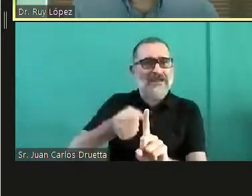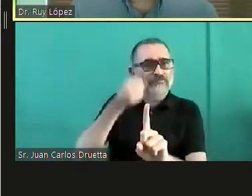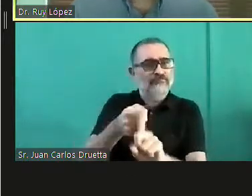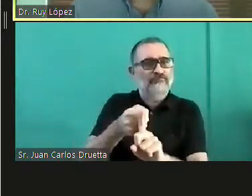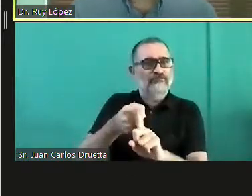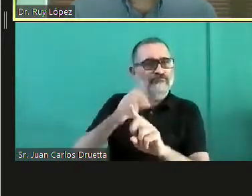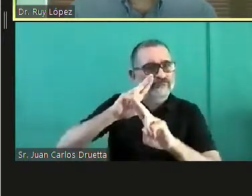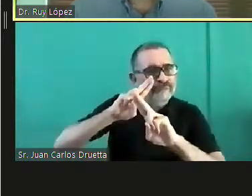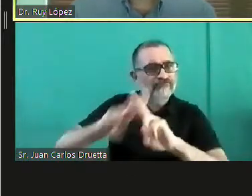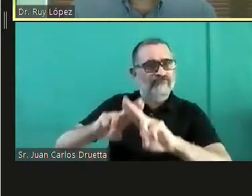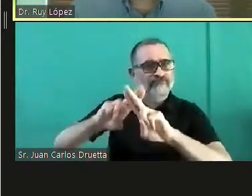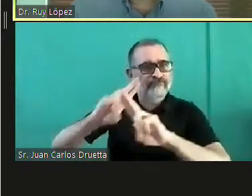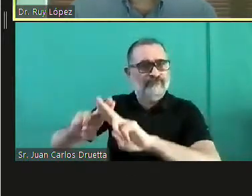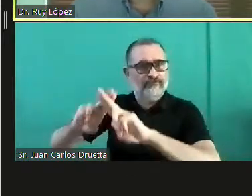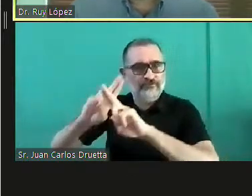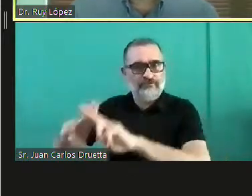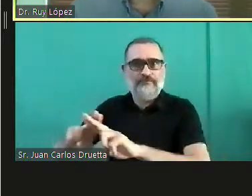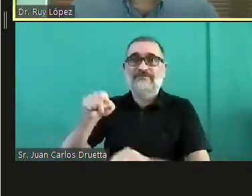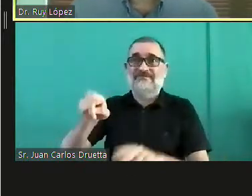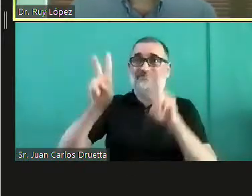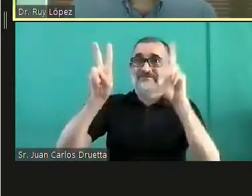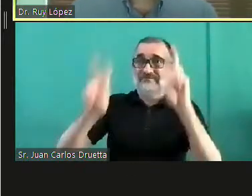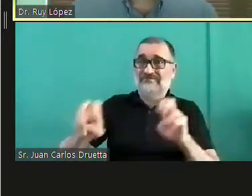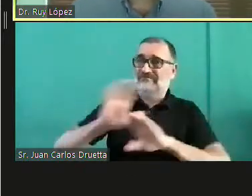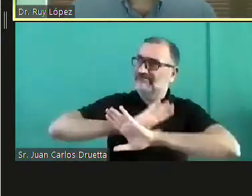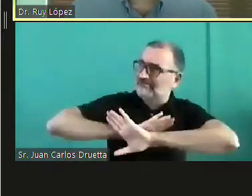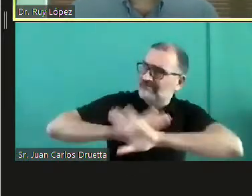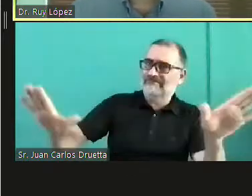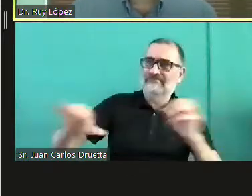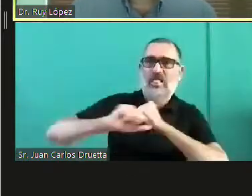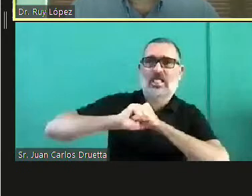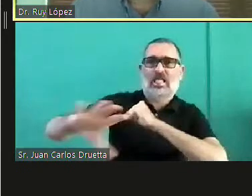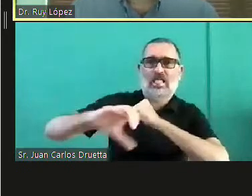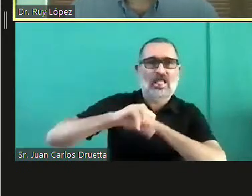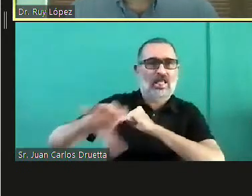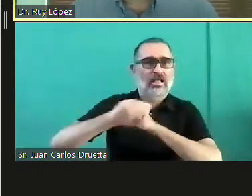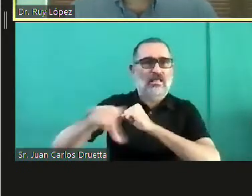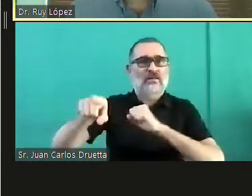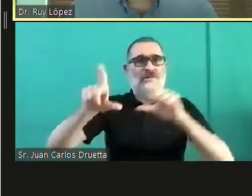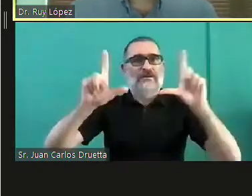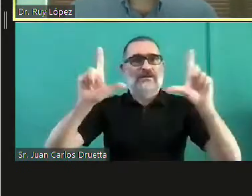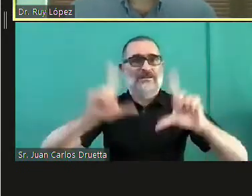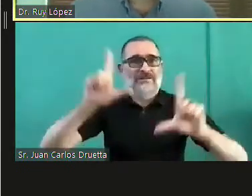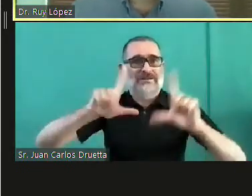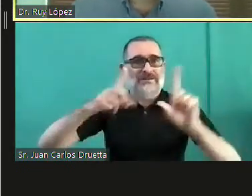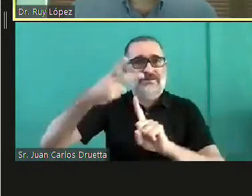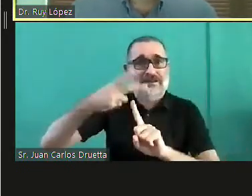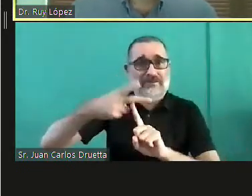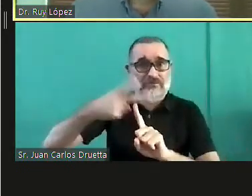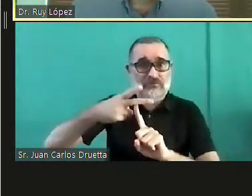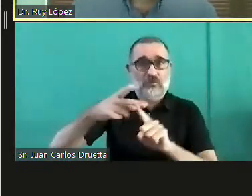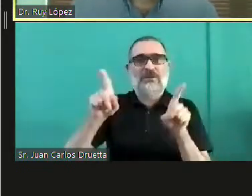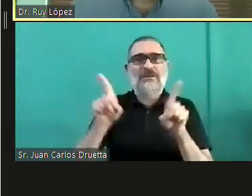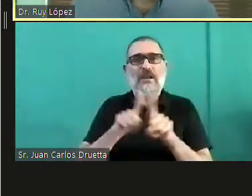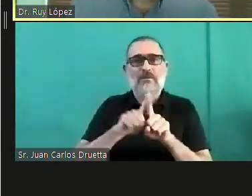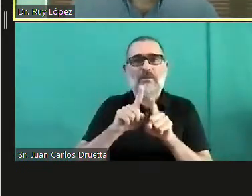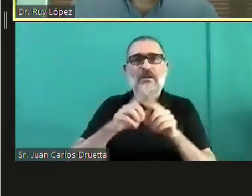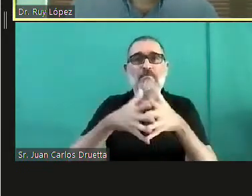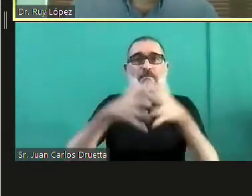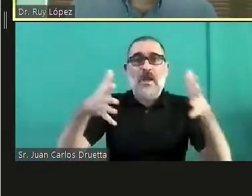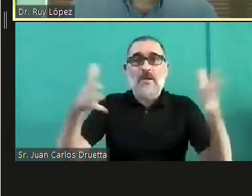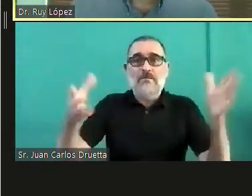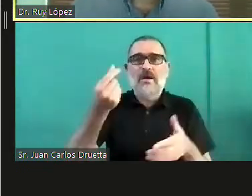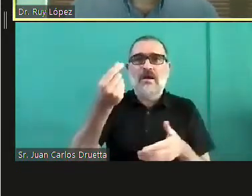on tobacco products that also include messages related to COVID-19 and the